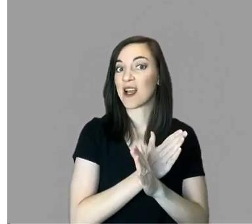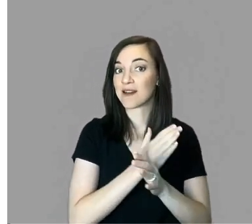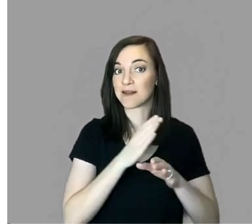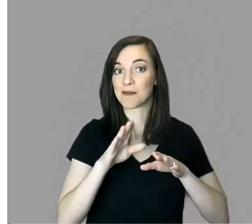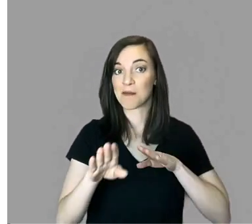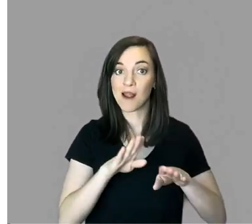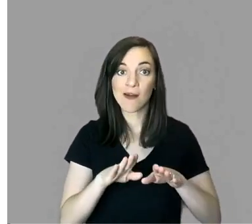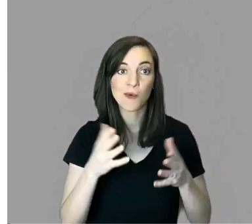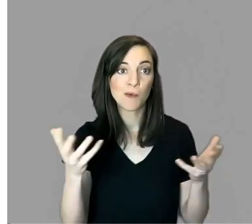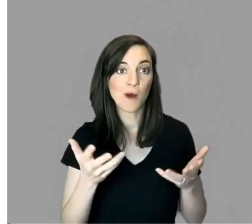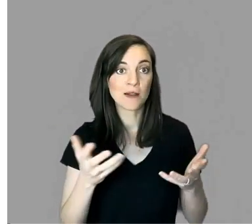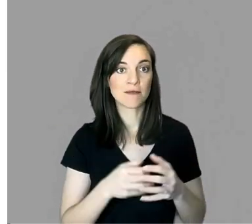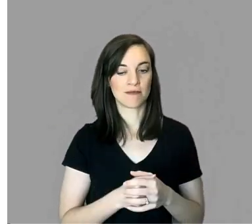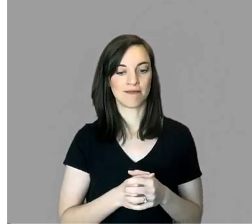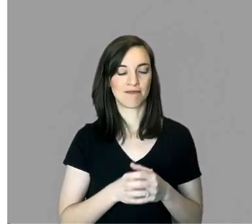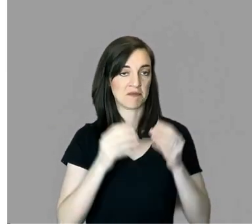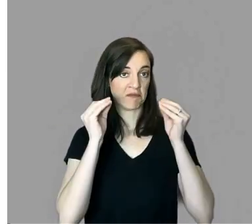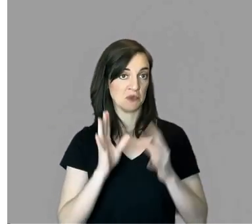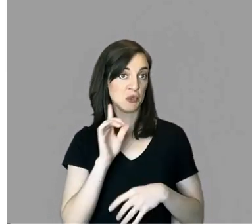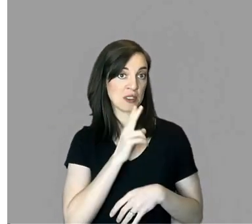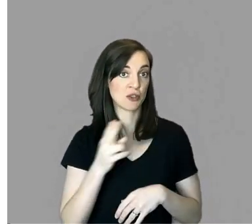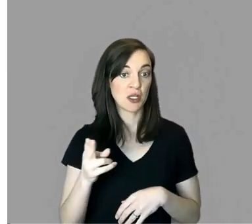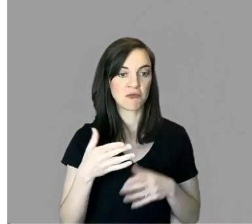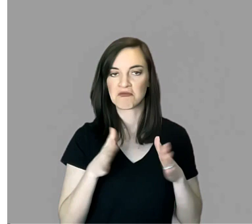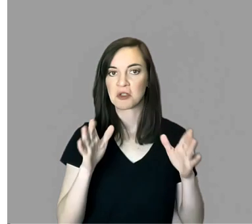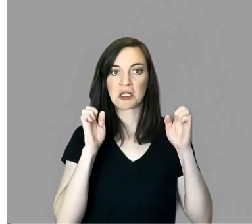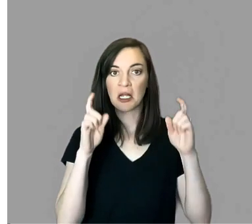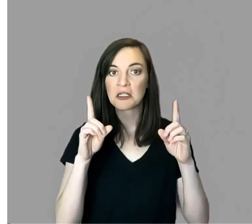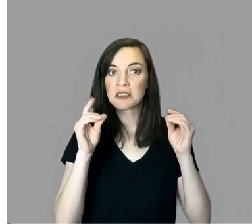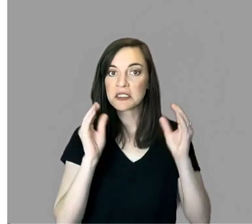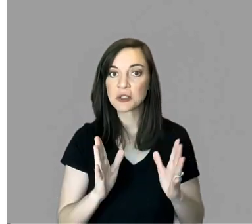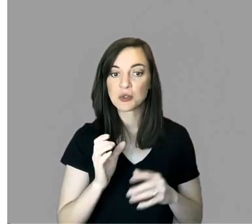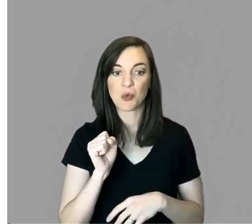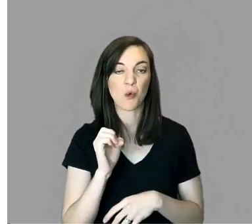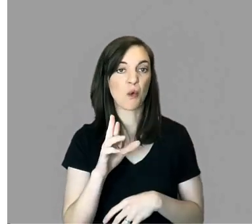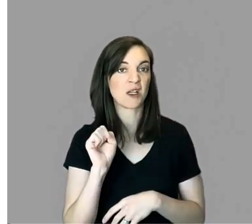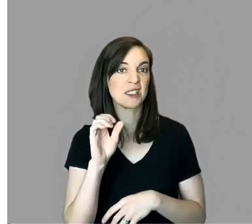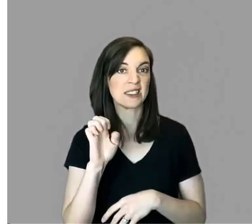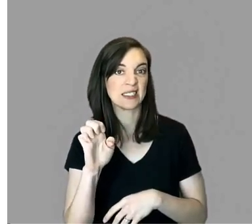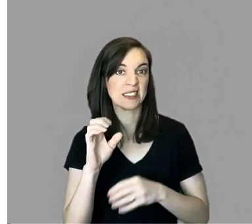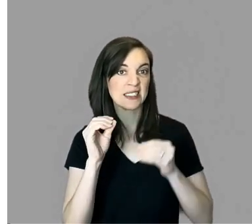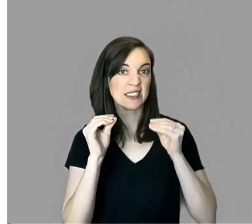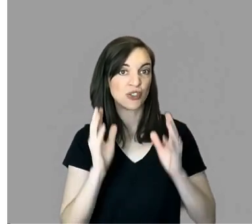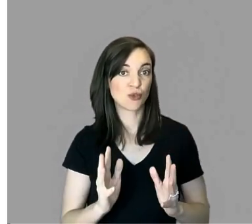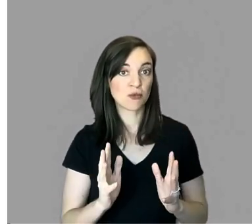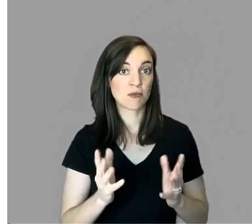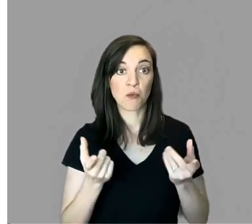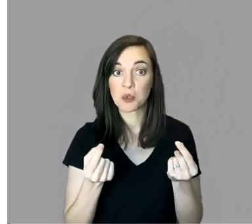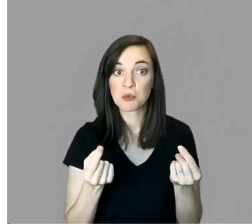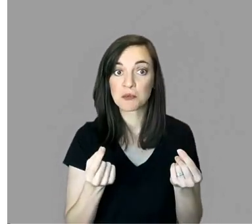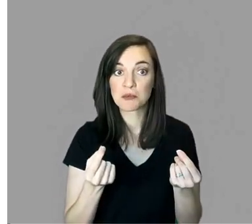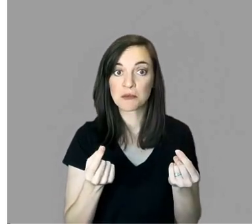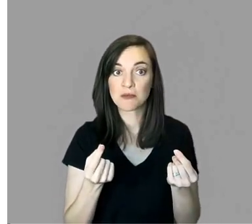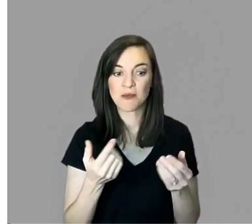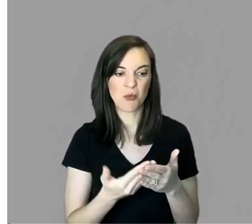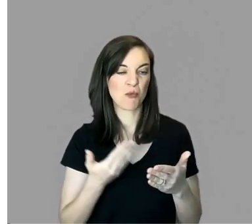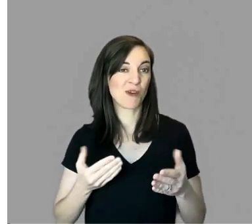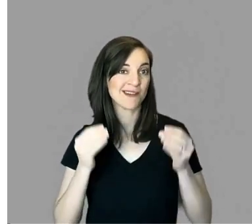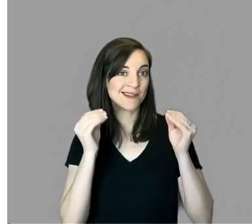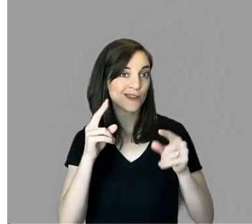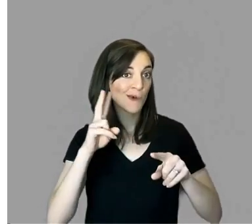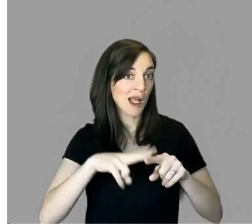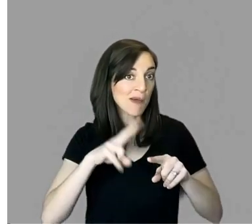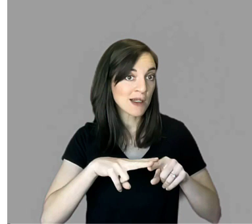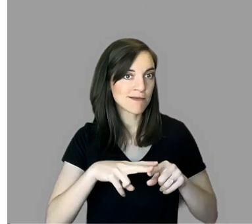assignment or asked to work in a small group, some strategies to prevent the behavior are for the teacher of the deaf or hard of hearing, gen ed teacher, or